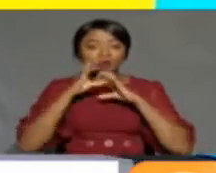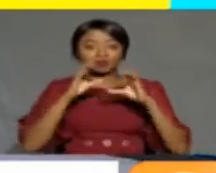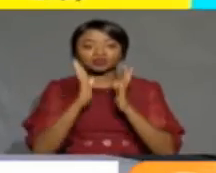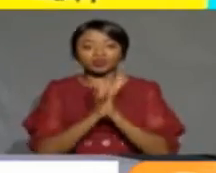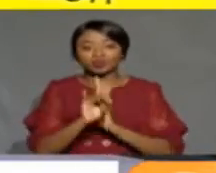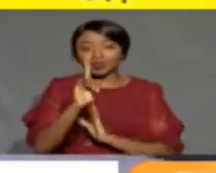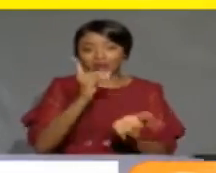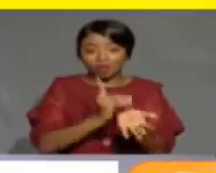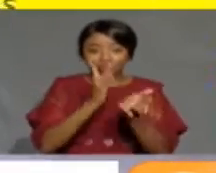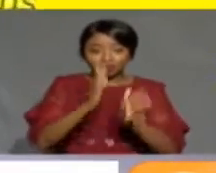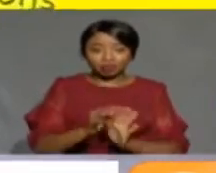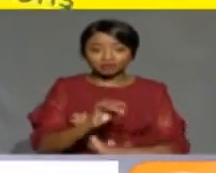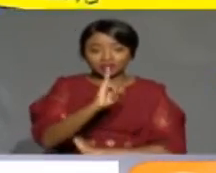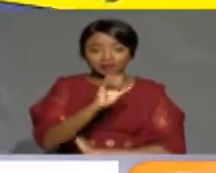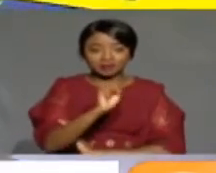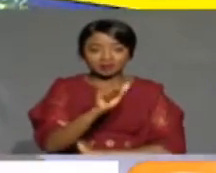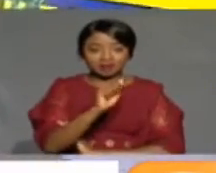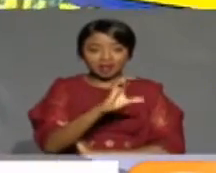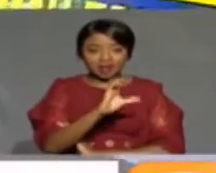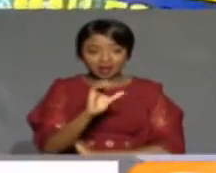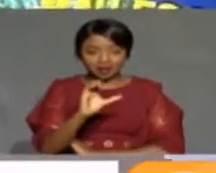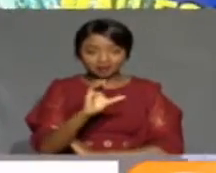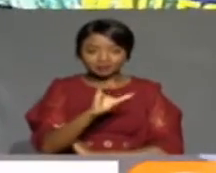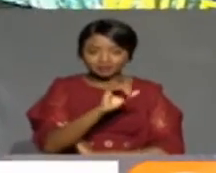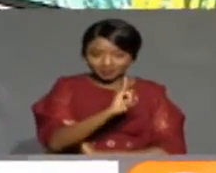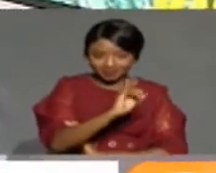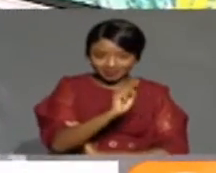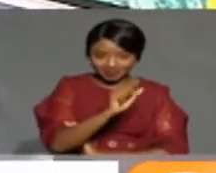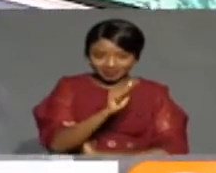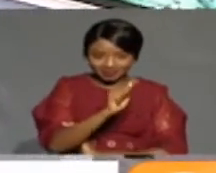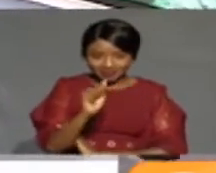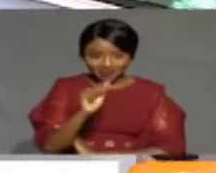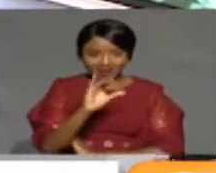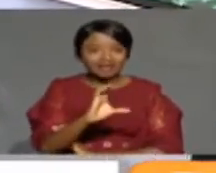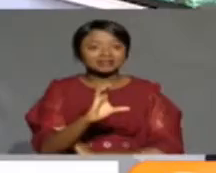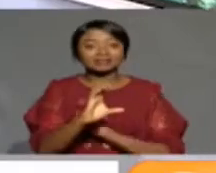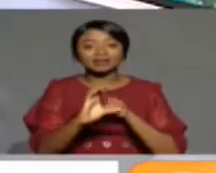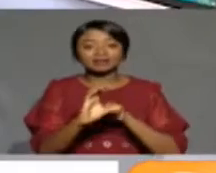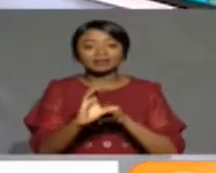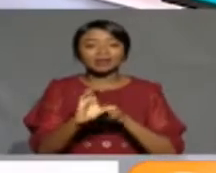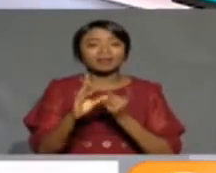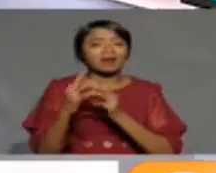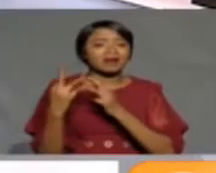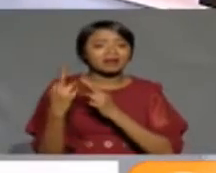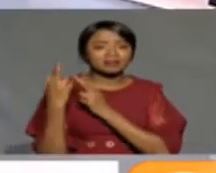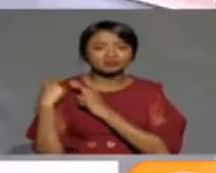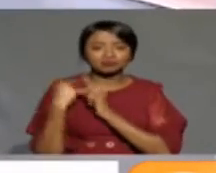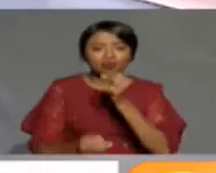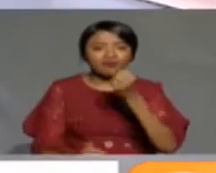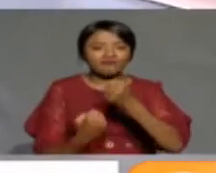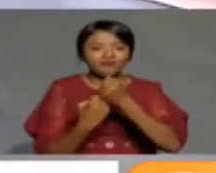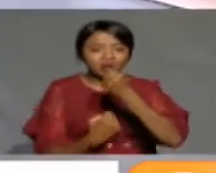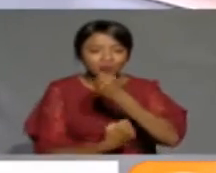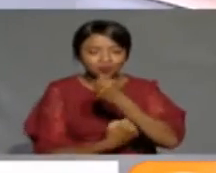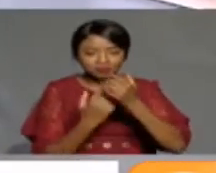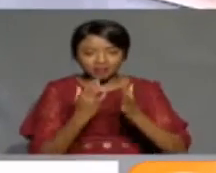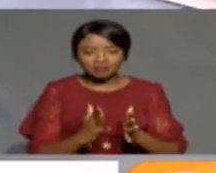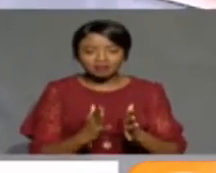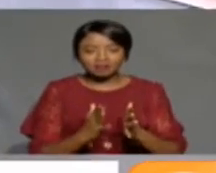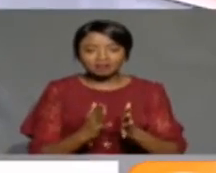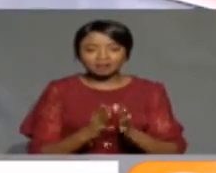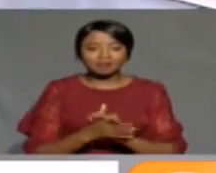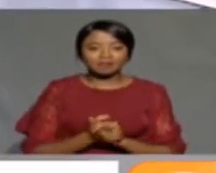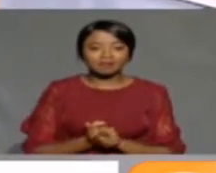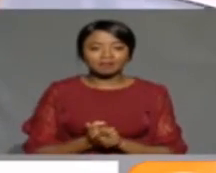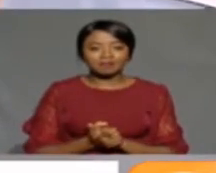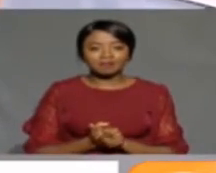Dr. Isaac Kalua, who is the founder chair of the Kenya Water Towers Agency as well as Green Africa Foundation. Asante